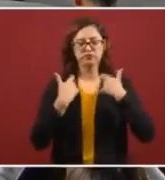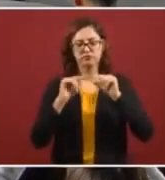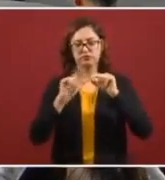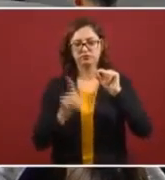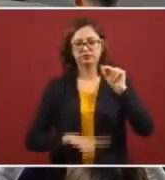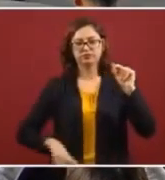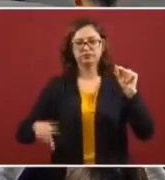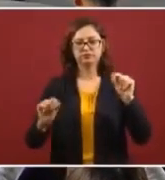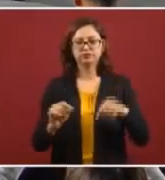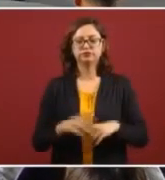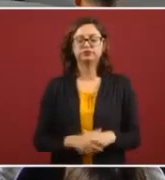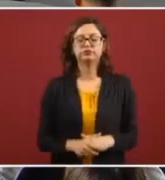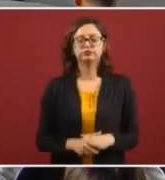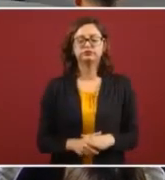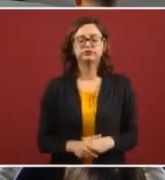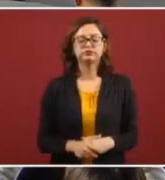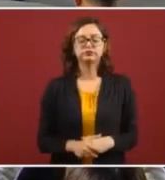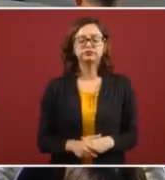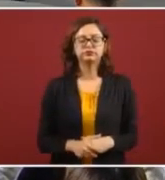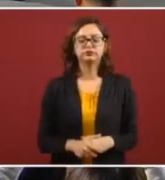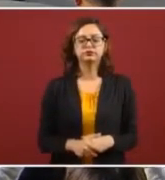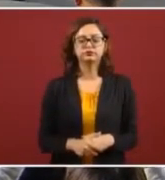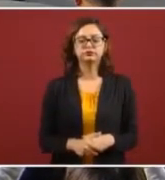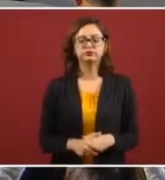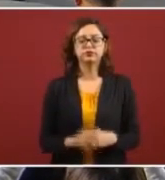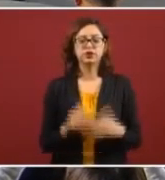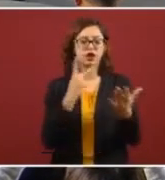for the young people of the country.